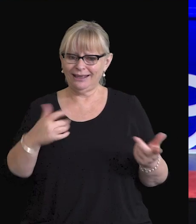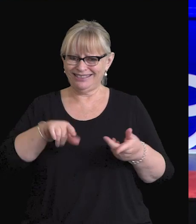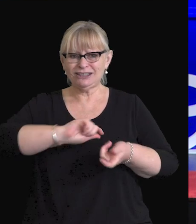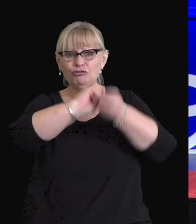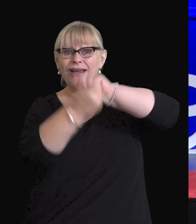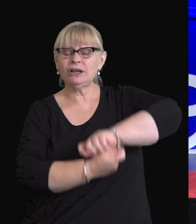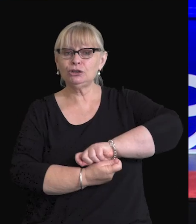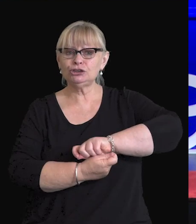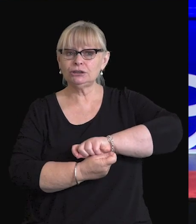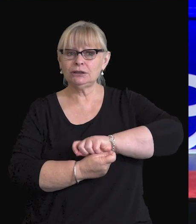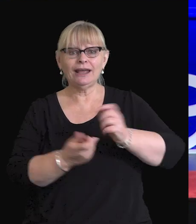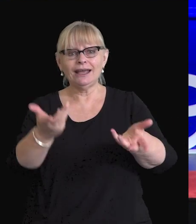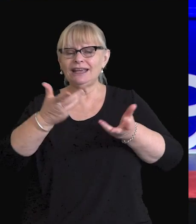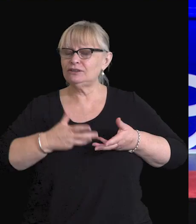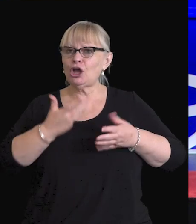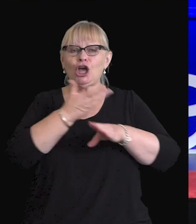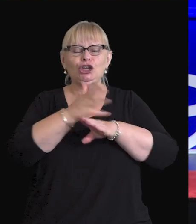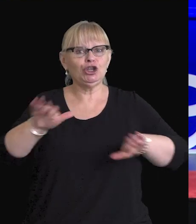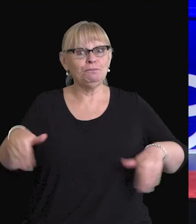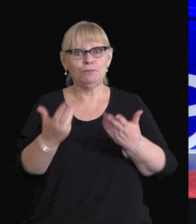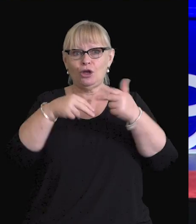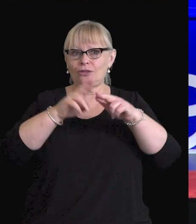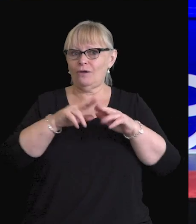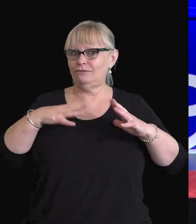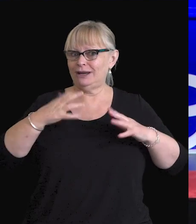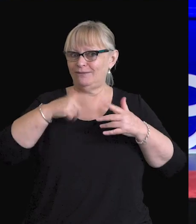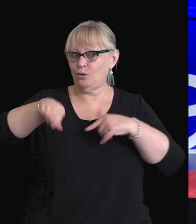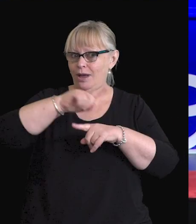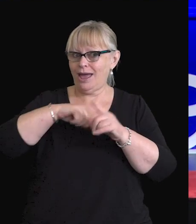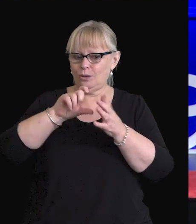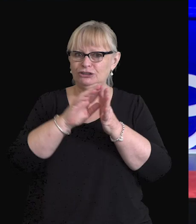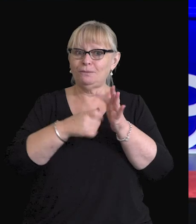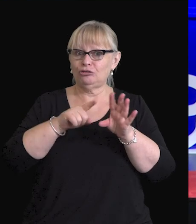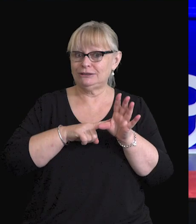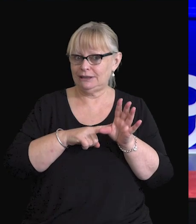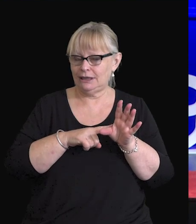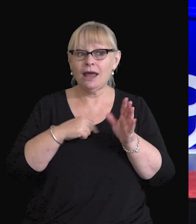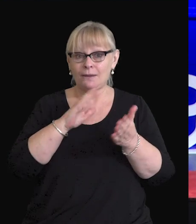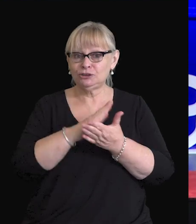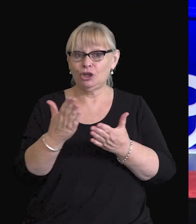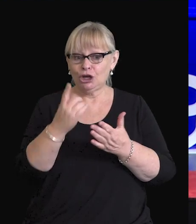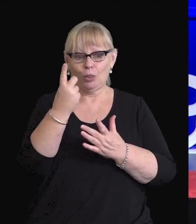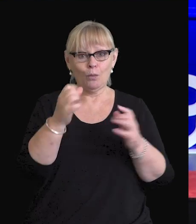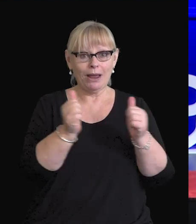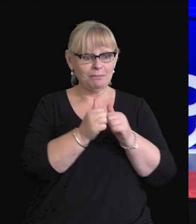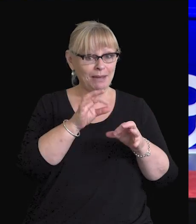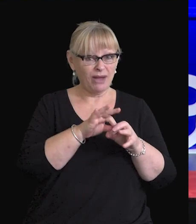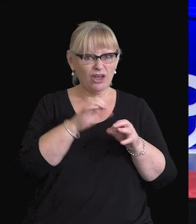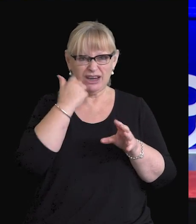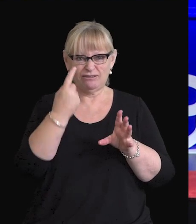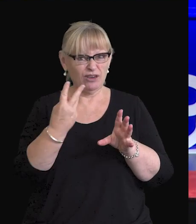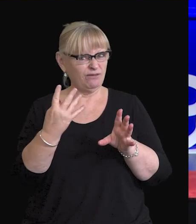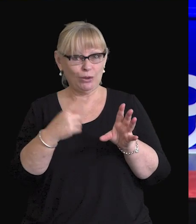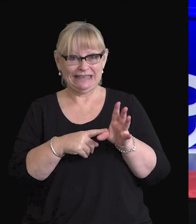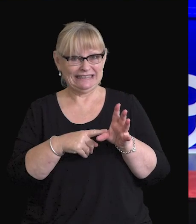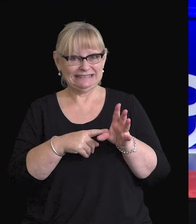this revolution offers us a new birth of freedom for our democracy. And I am certain that one paper vote every